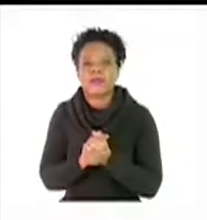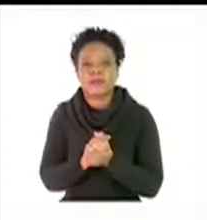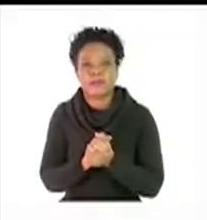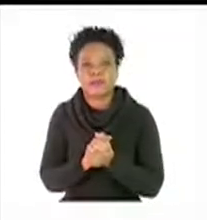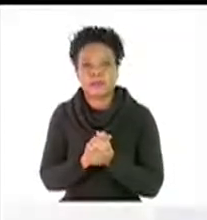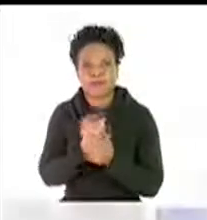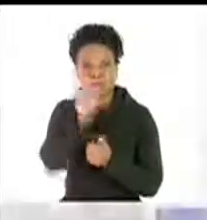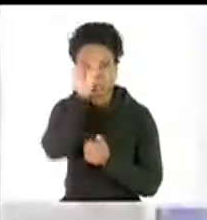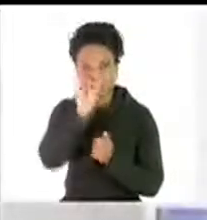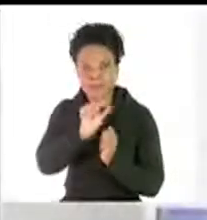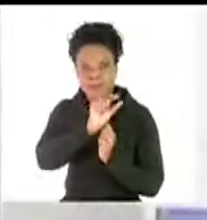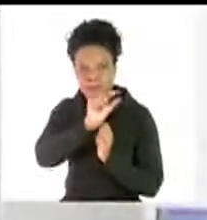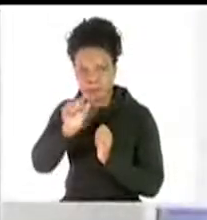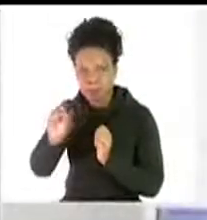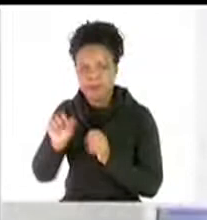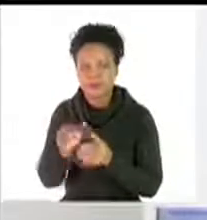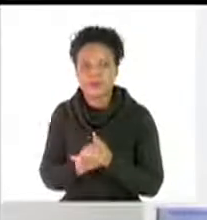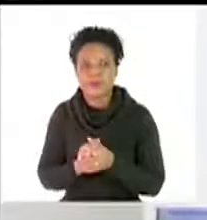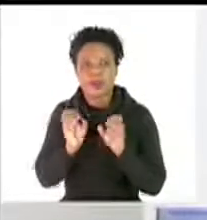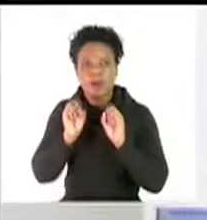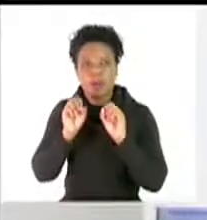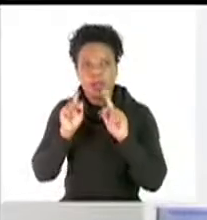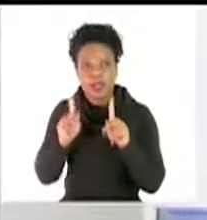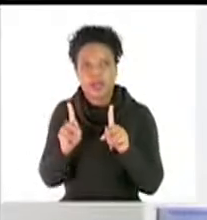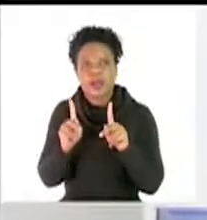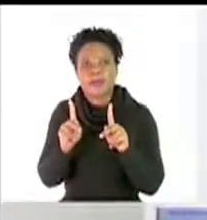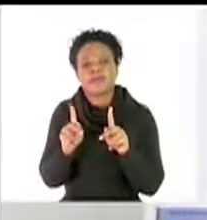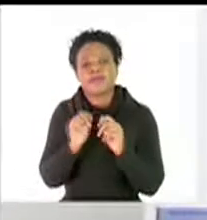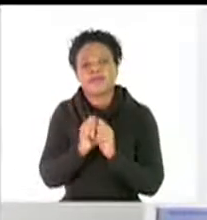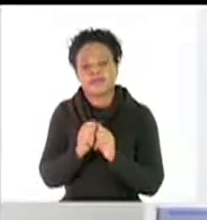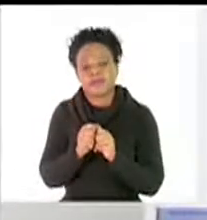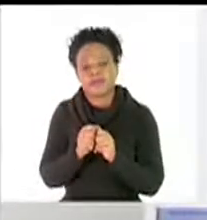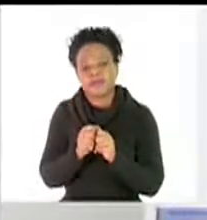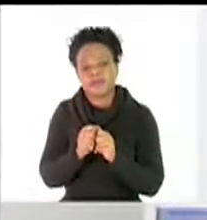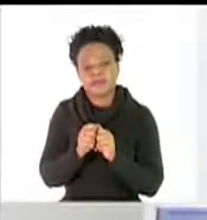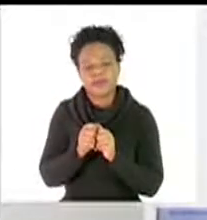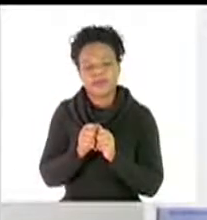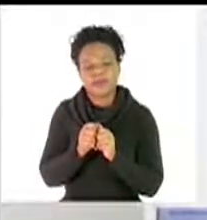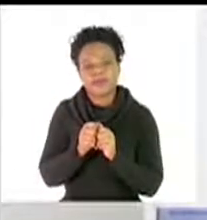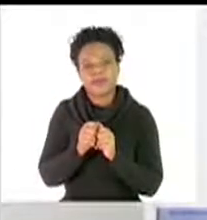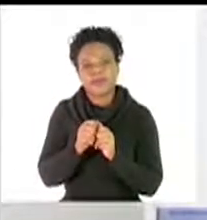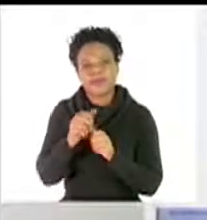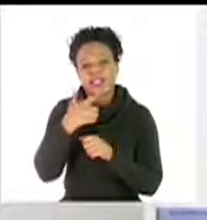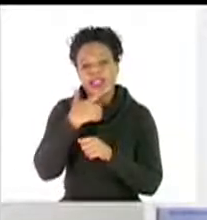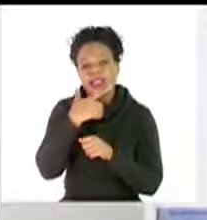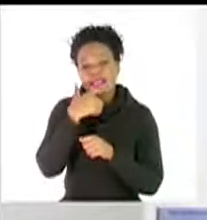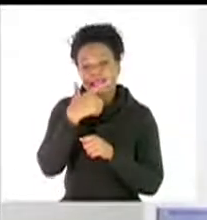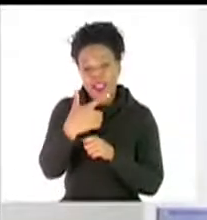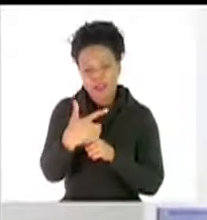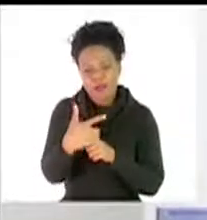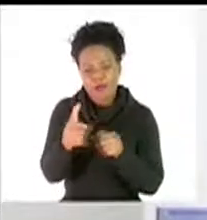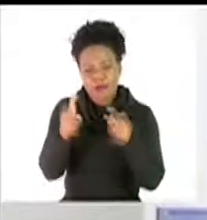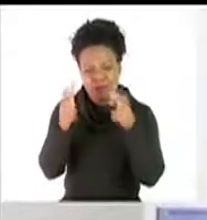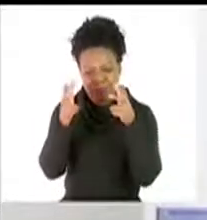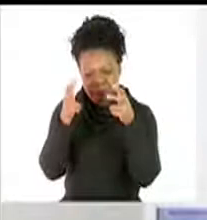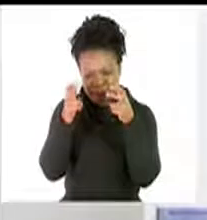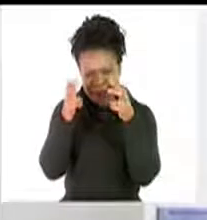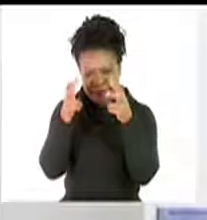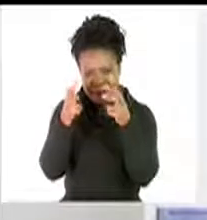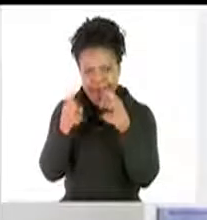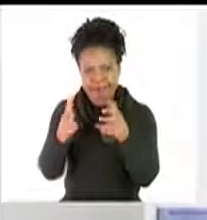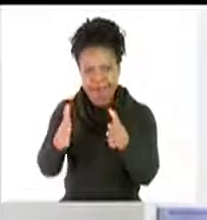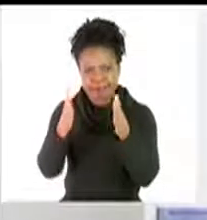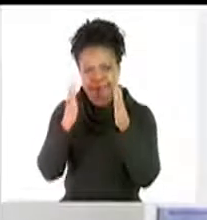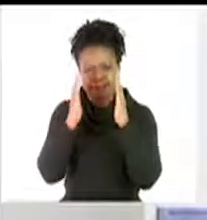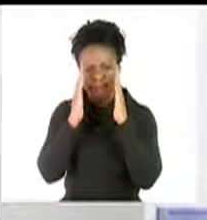Right, boys and girls, thank you very much for listening. We have come a